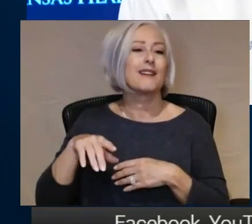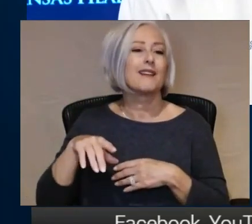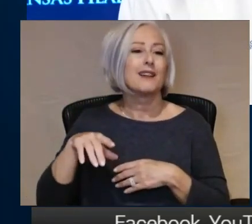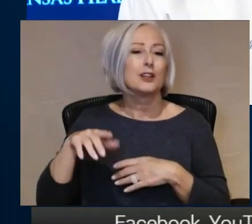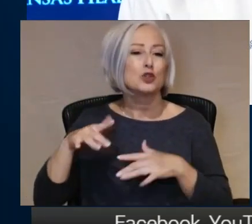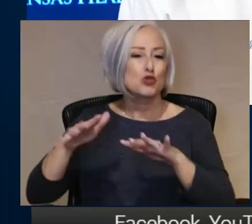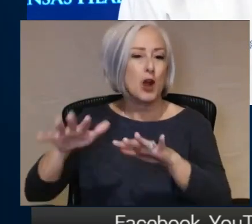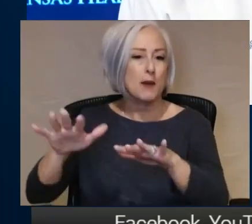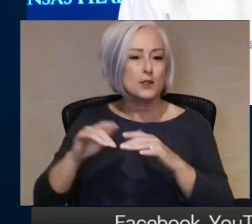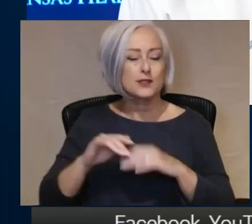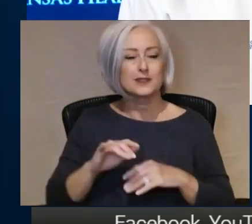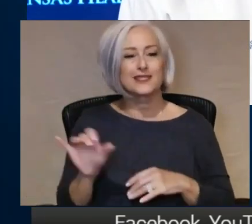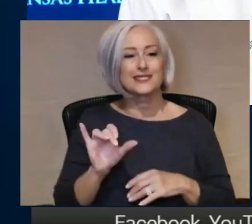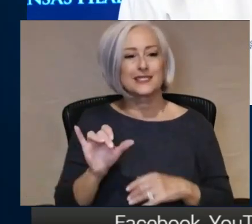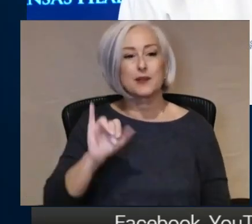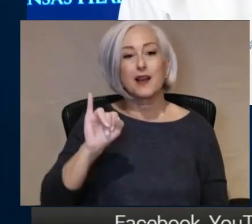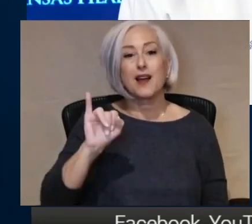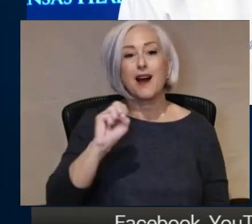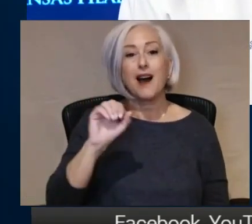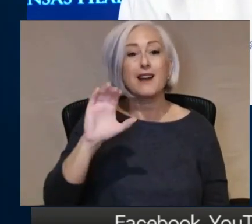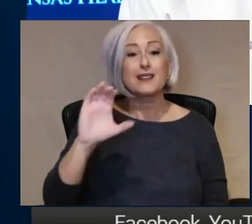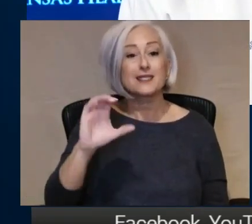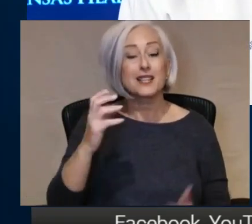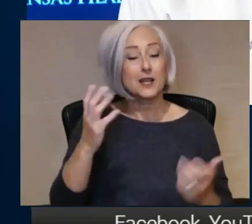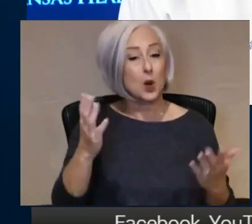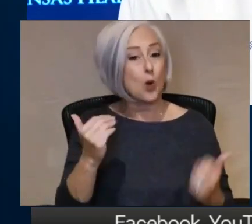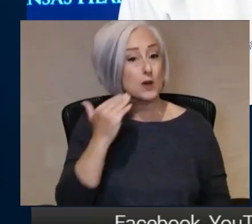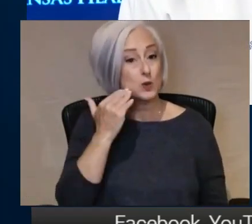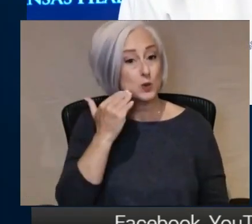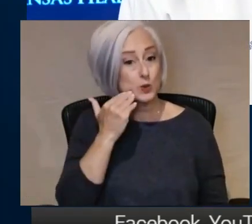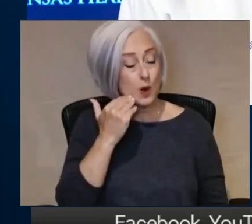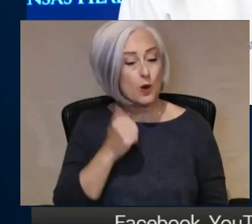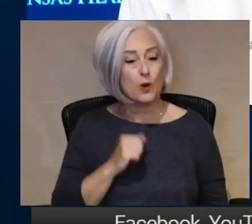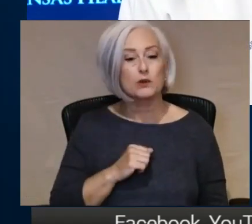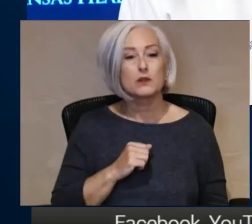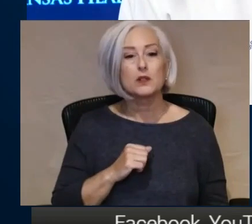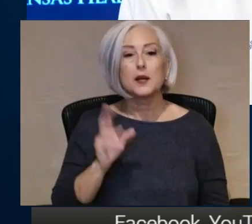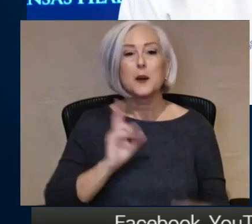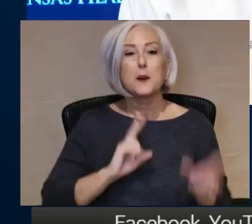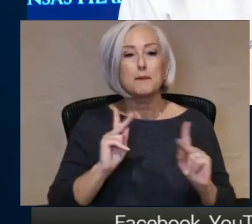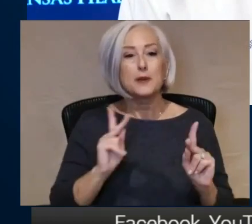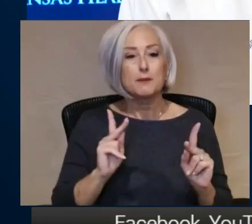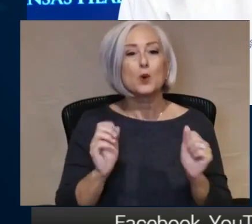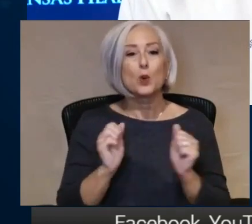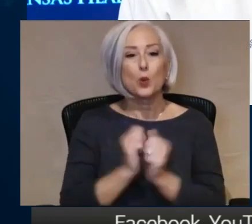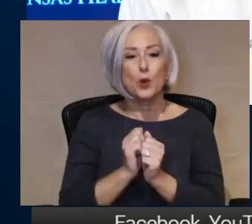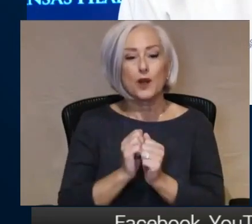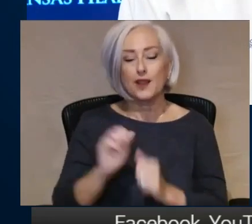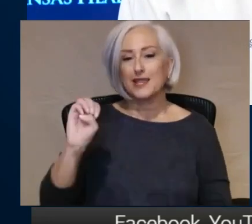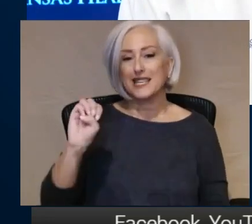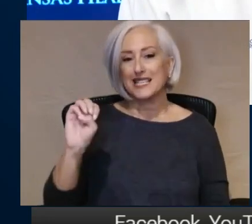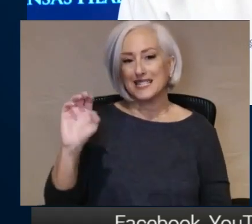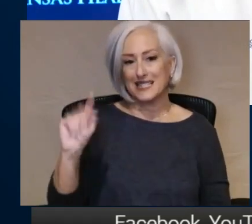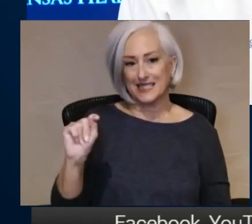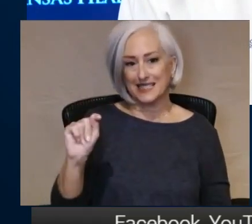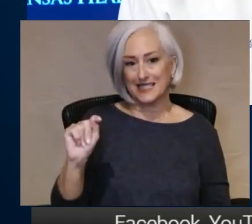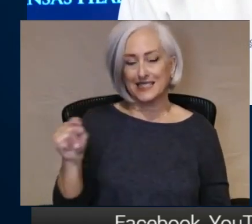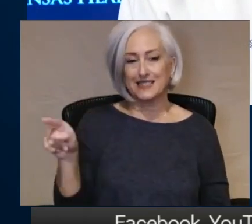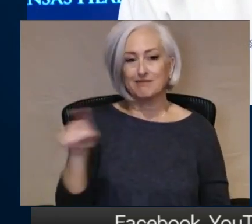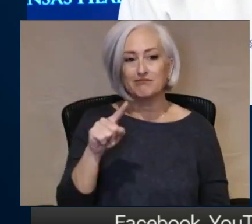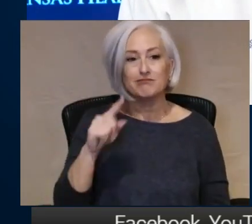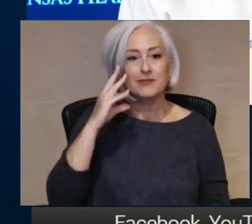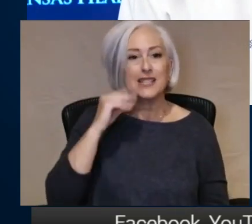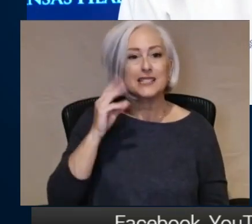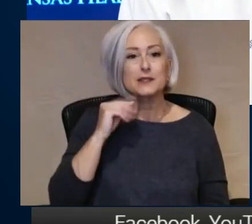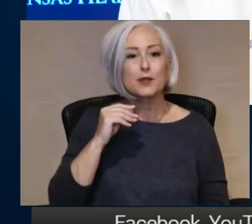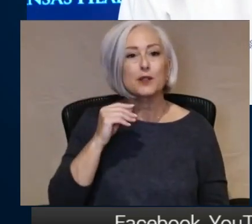is asking, it's kind of a good question. People with essential tremor, did they have any trouble getting the COVID shot? Is